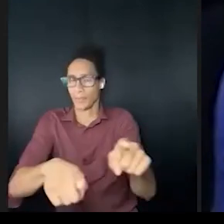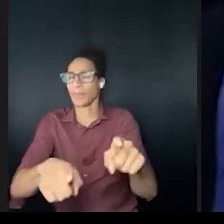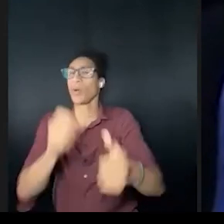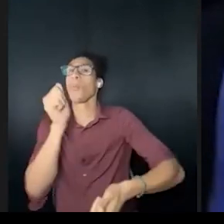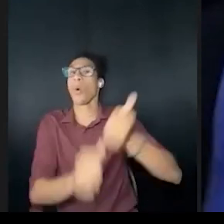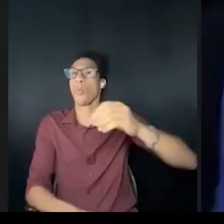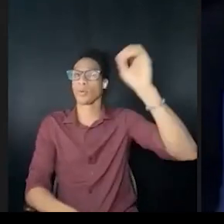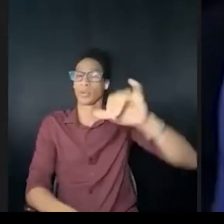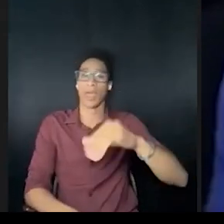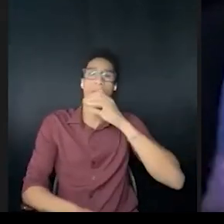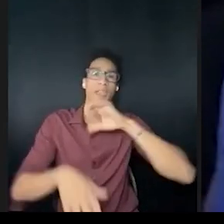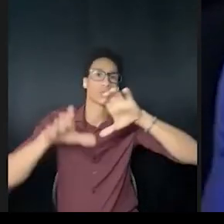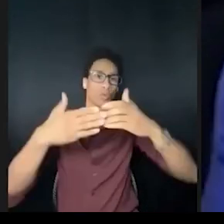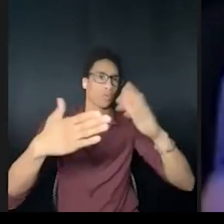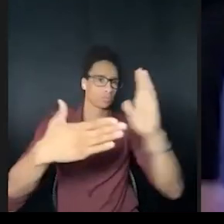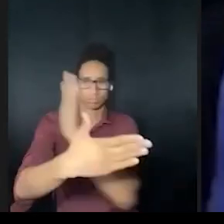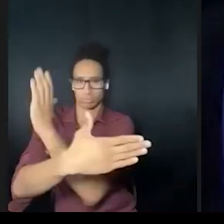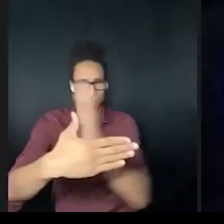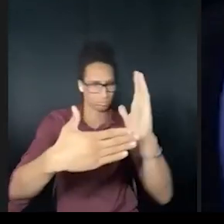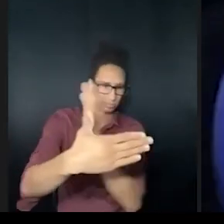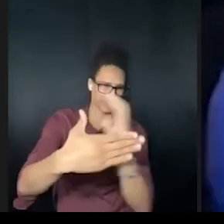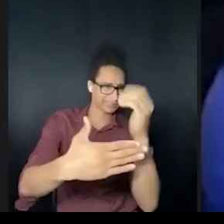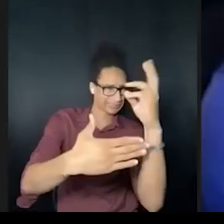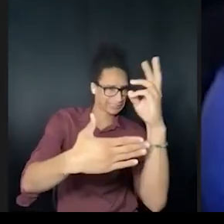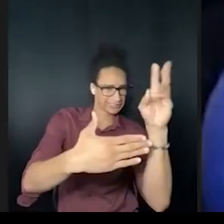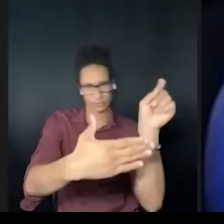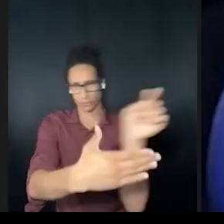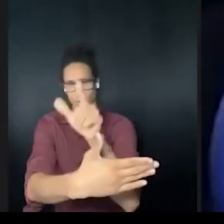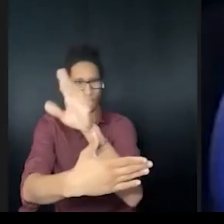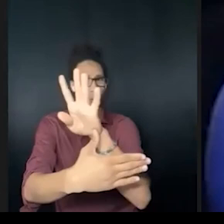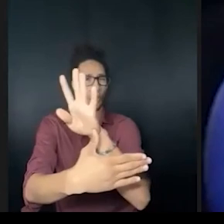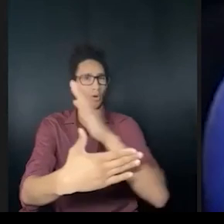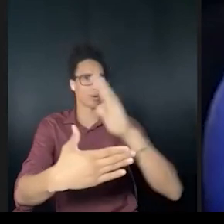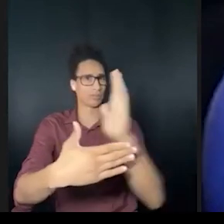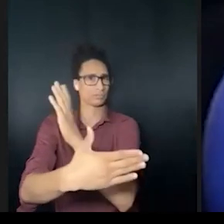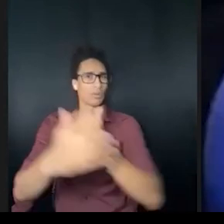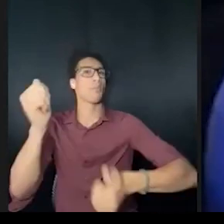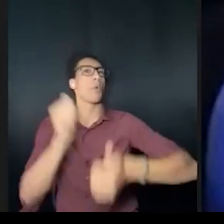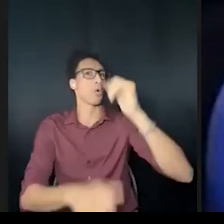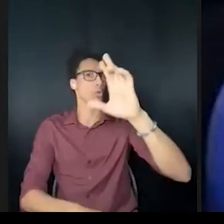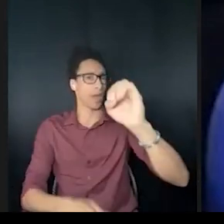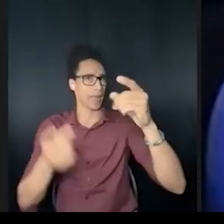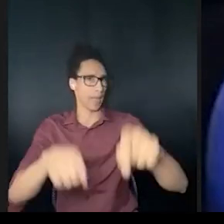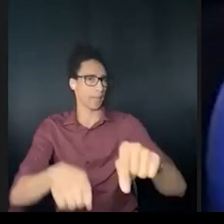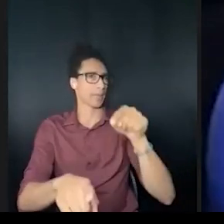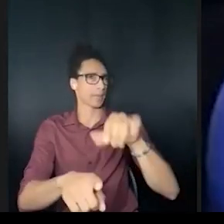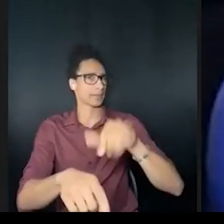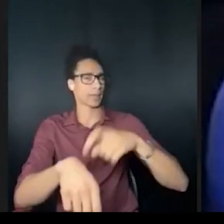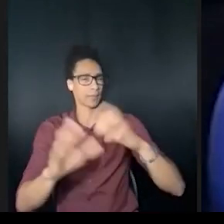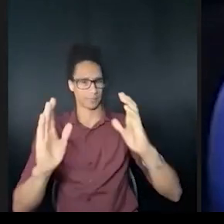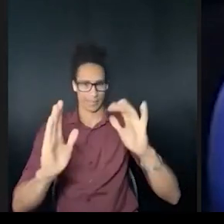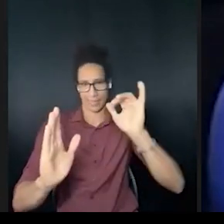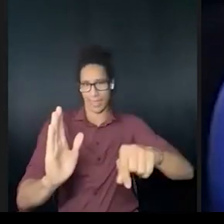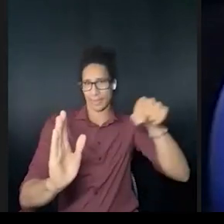that age group from around, you know, 16-ish to 24. So that's the time where they need a lot of